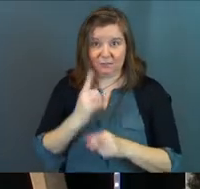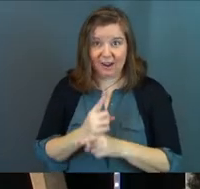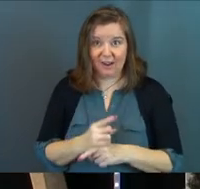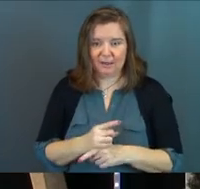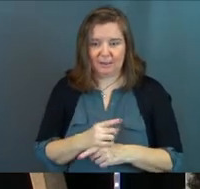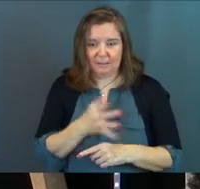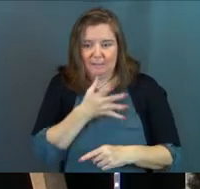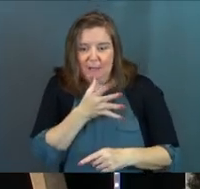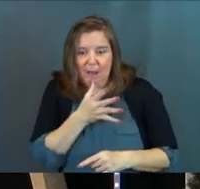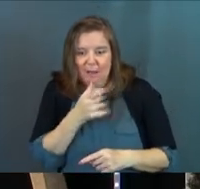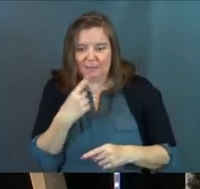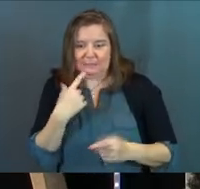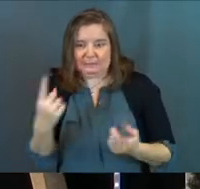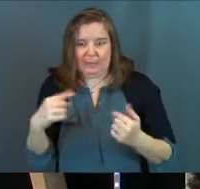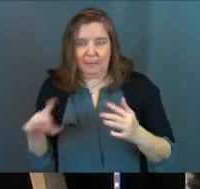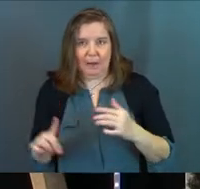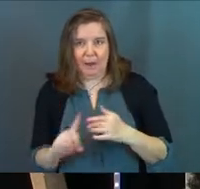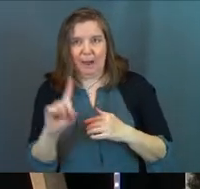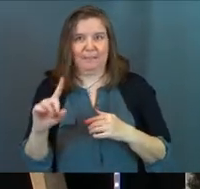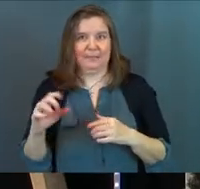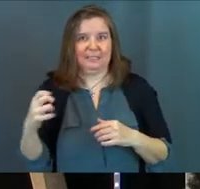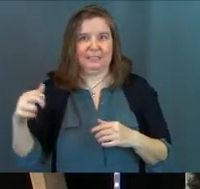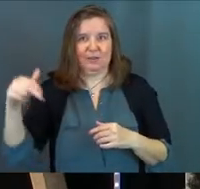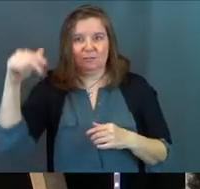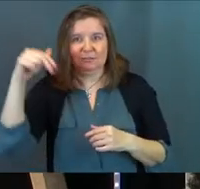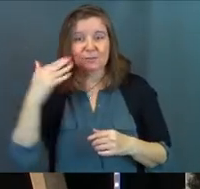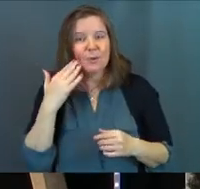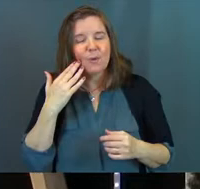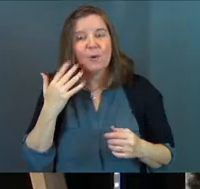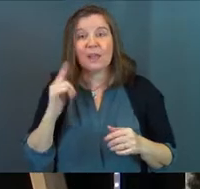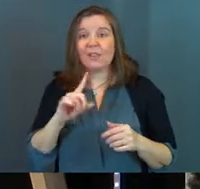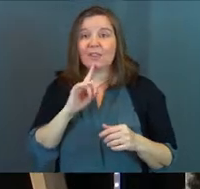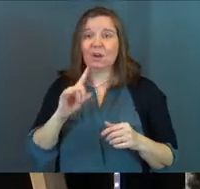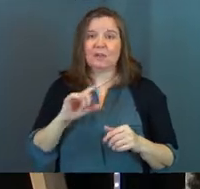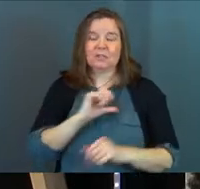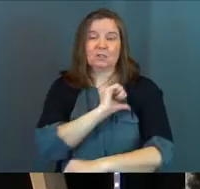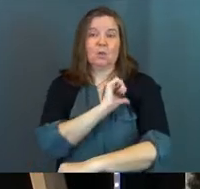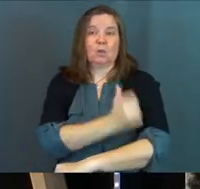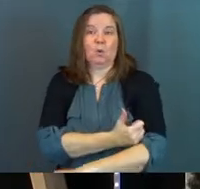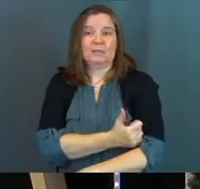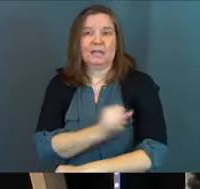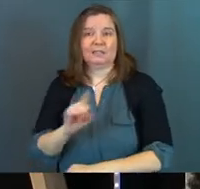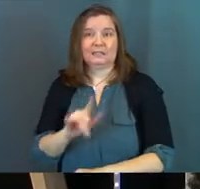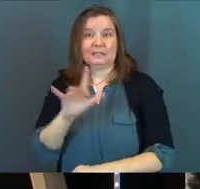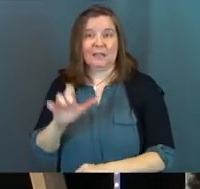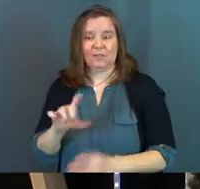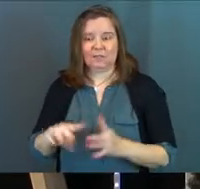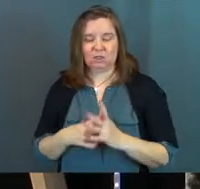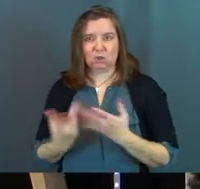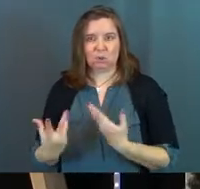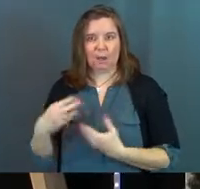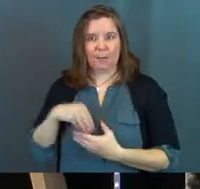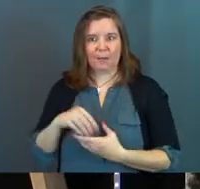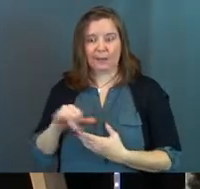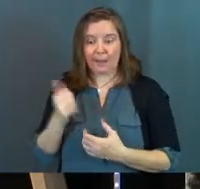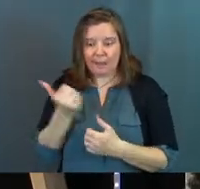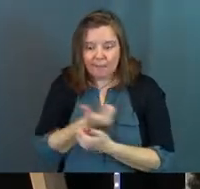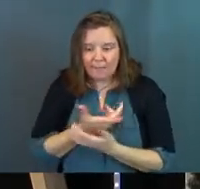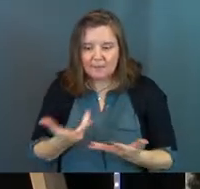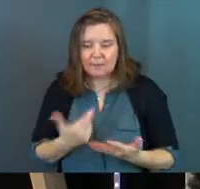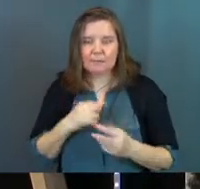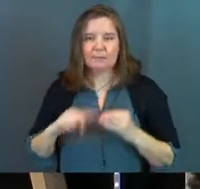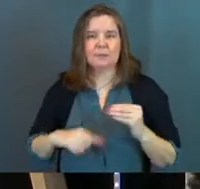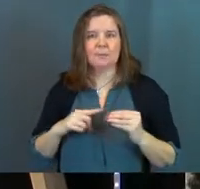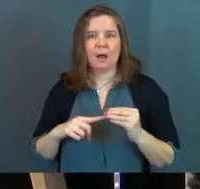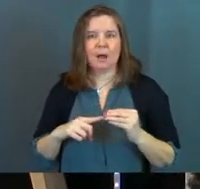right? Mom's coming up the stairs, you know? And there's this authoritarian style that starts to come in of like everything